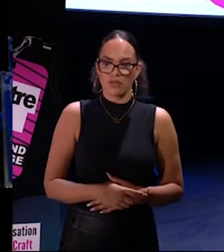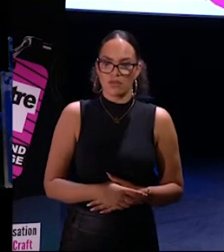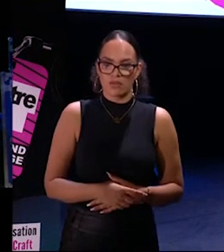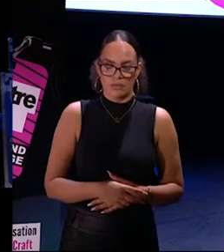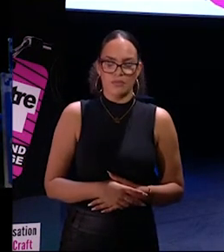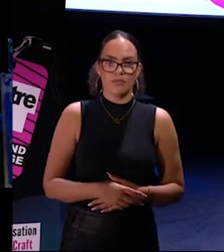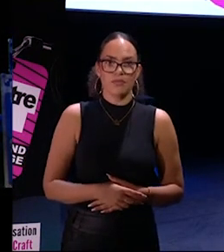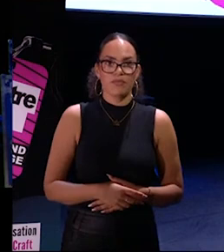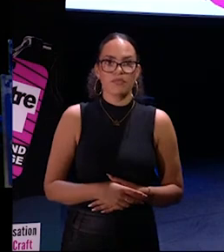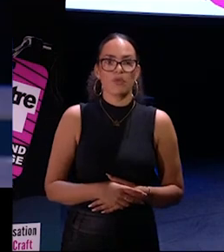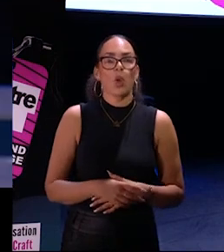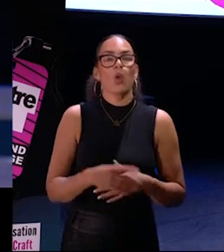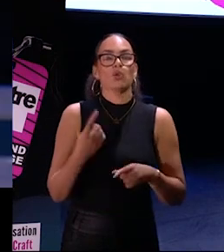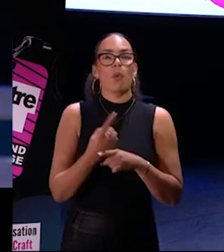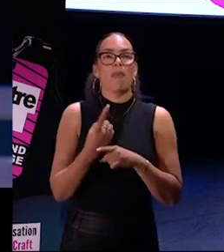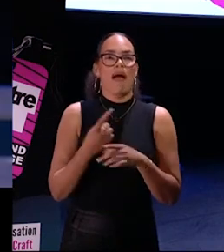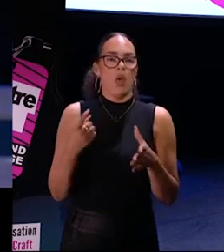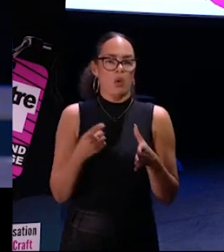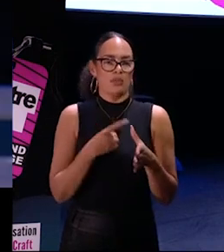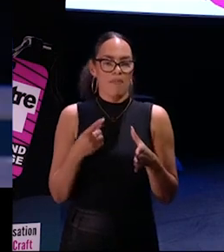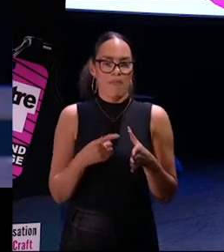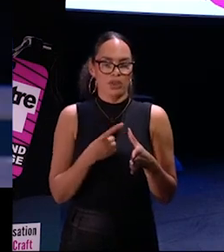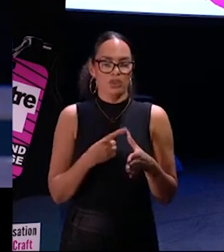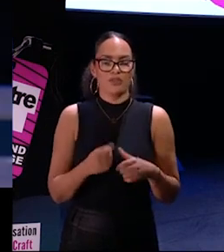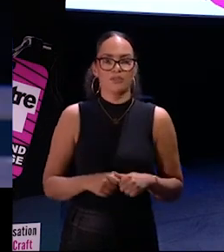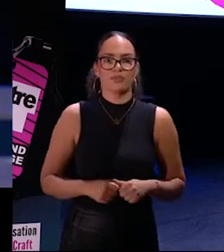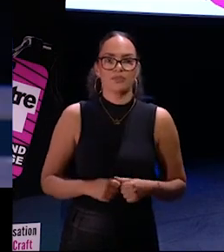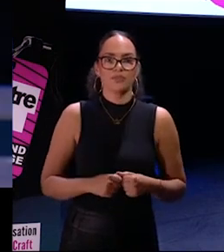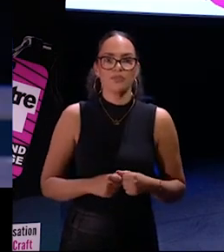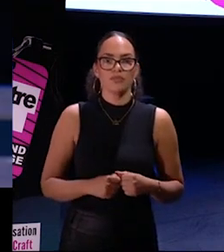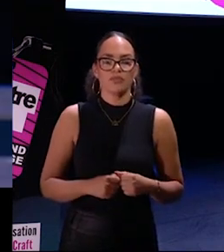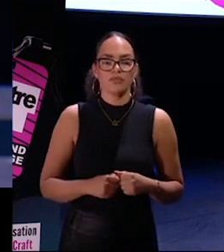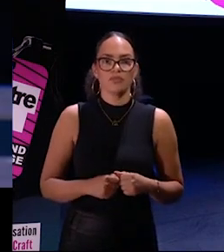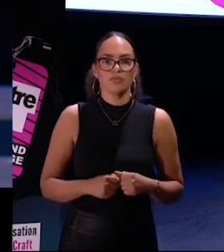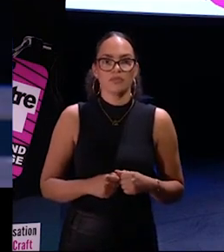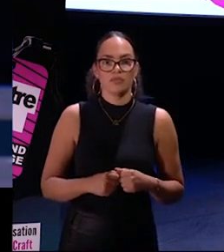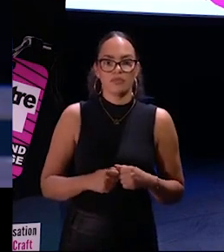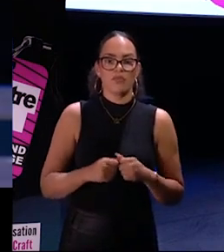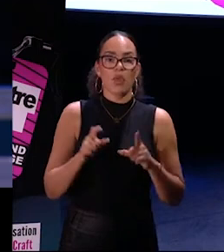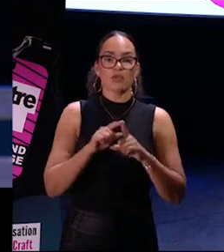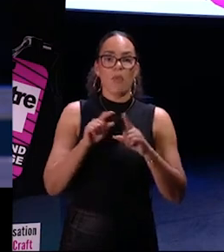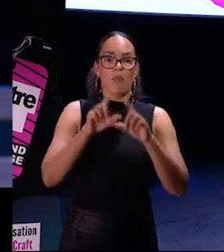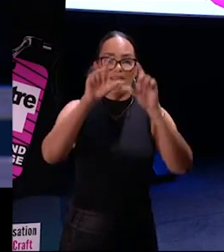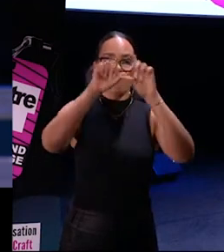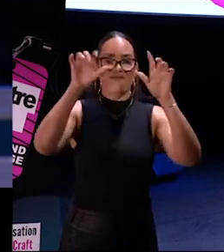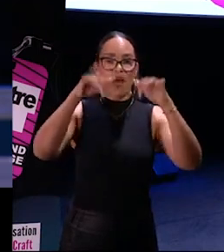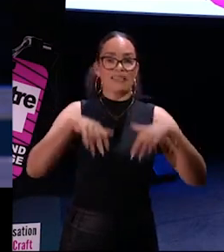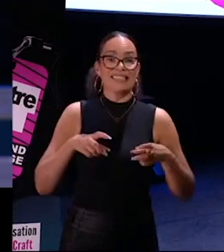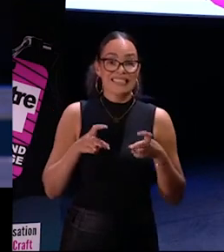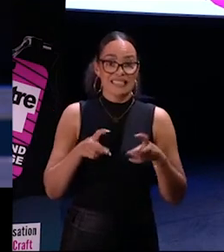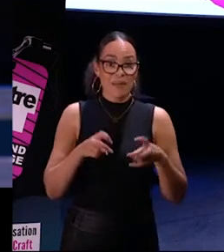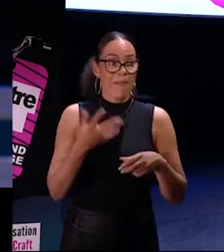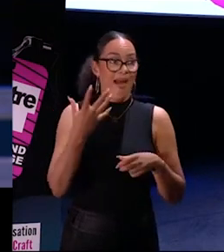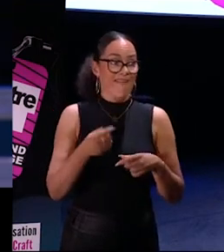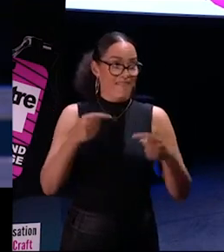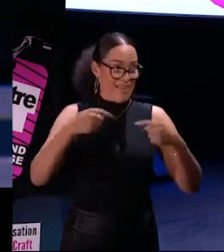going to talk a little bit about automation, which is about the fly system that we have here. So we've got it here in the Limbury, we've got it on